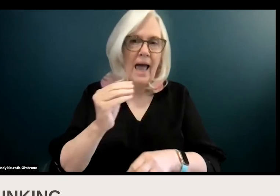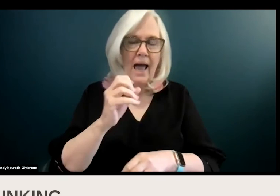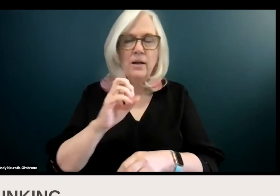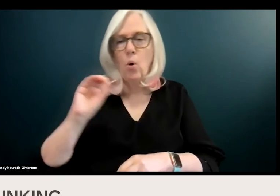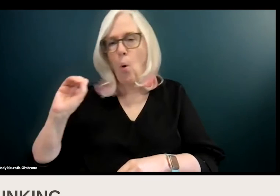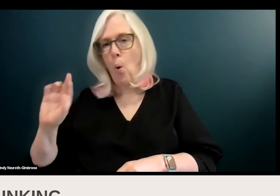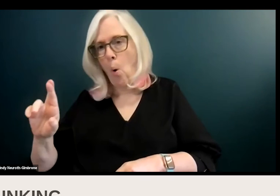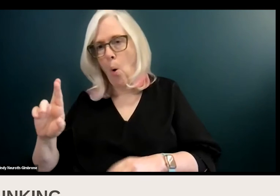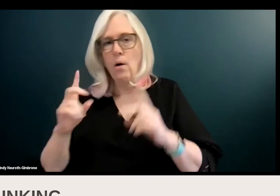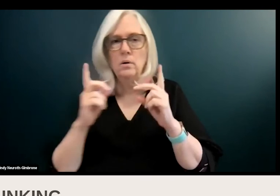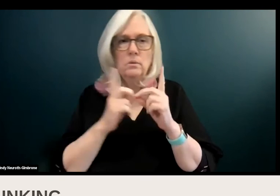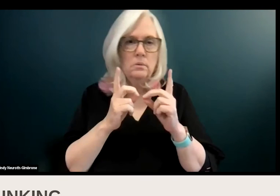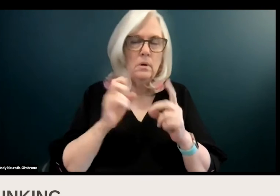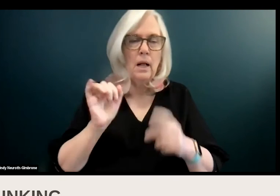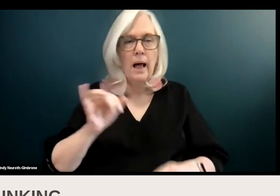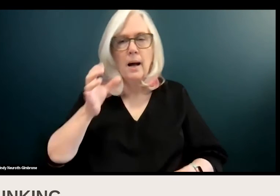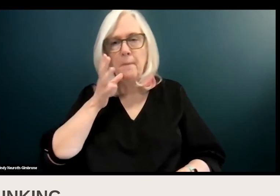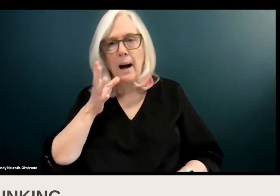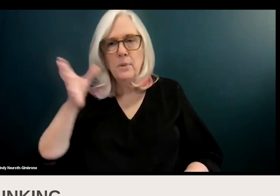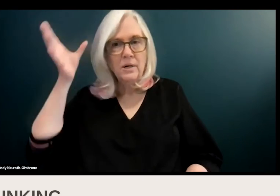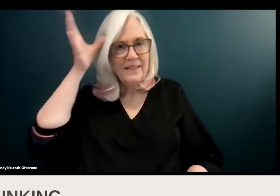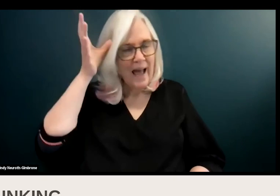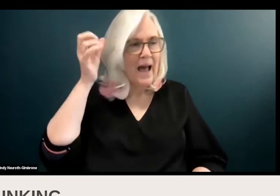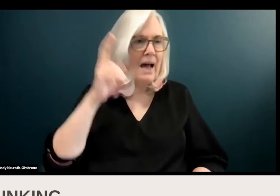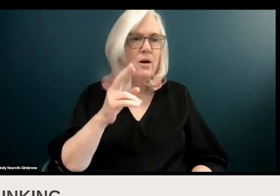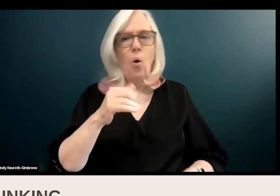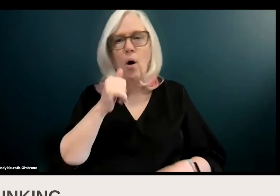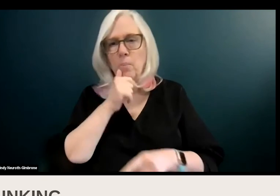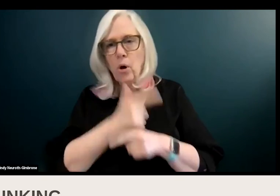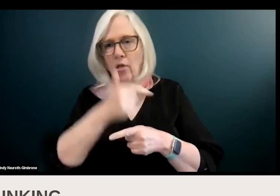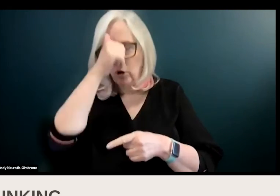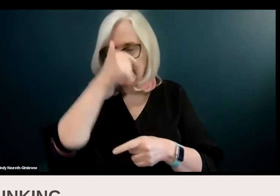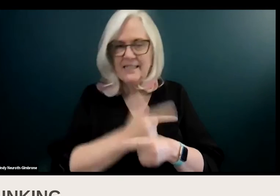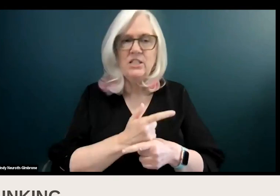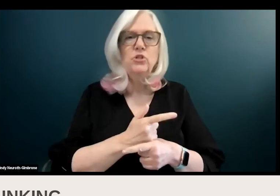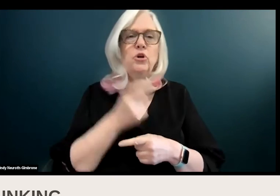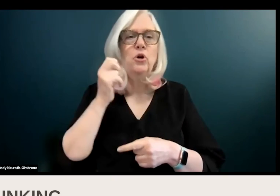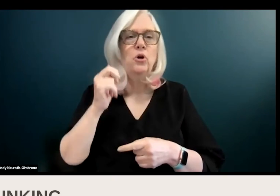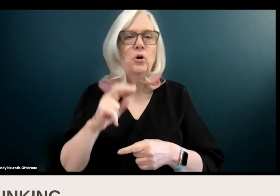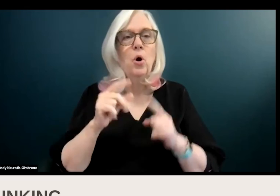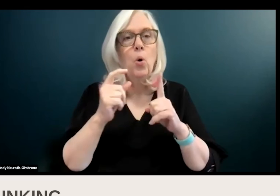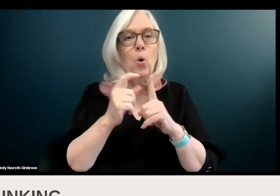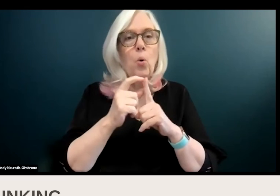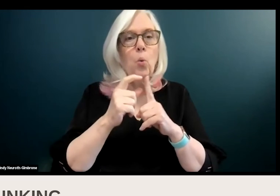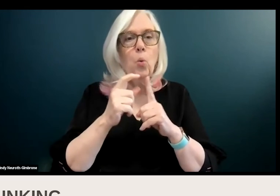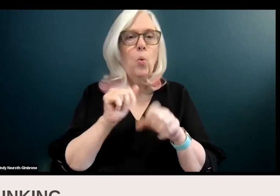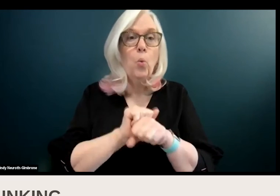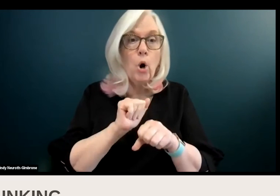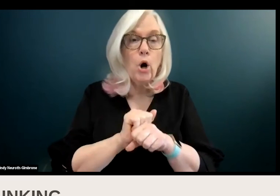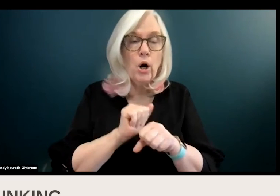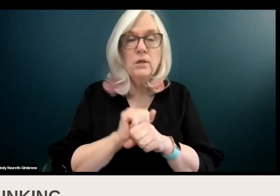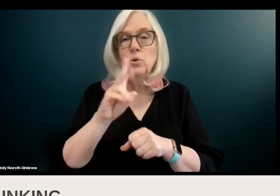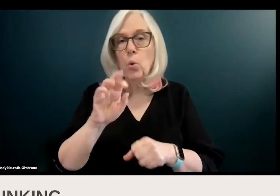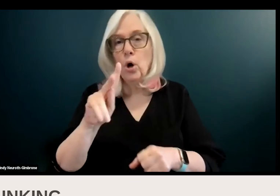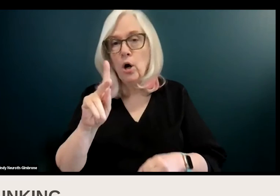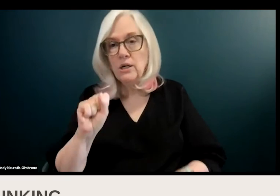it's like a mom and a dad, or it's like a brother and a sister. Works cited bibliography. That's giving credit where credit is due. And